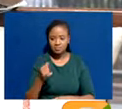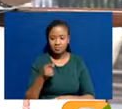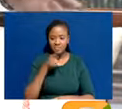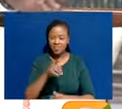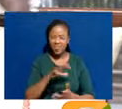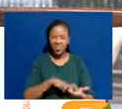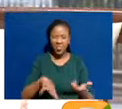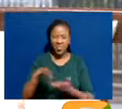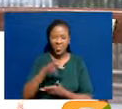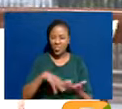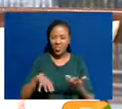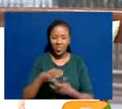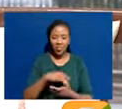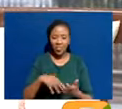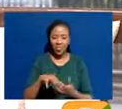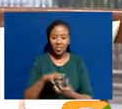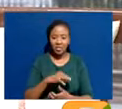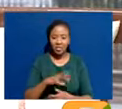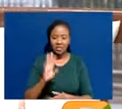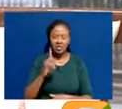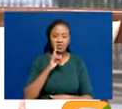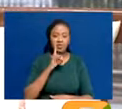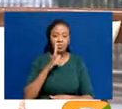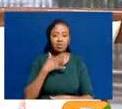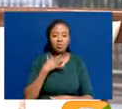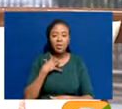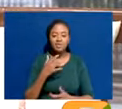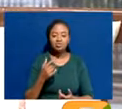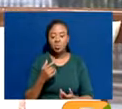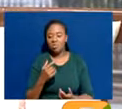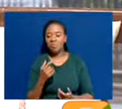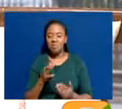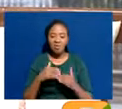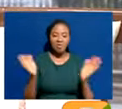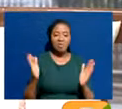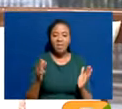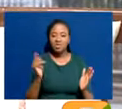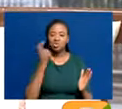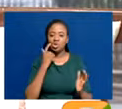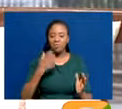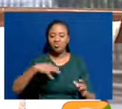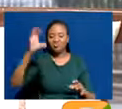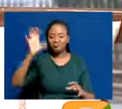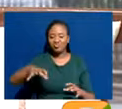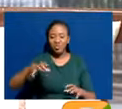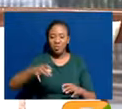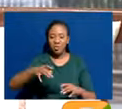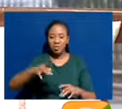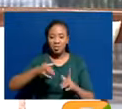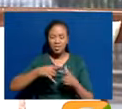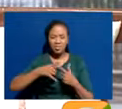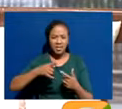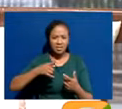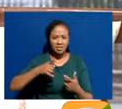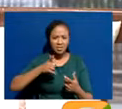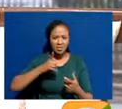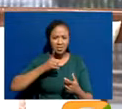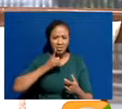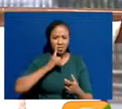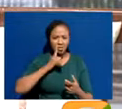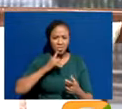that tomorrow if you decide to set up a stall, you just go and stand and open something. Tomorrow, the next day, where are we going to go to? You